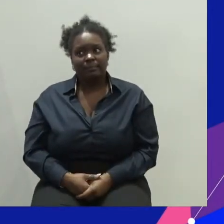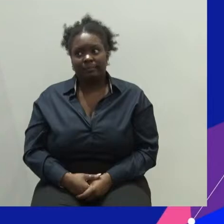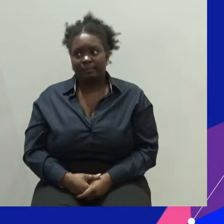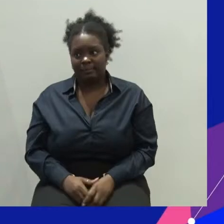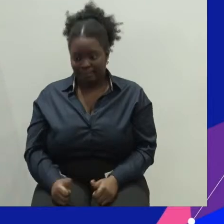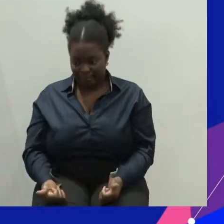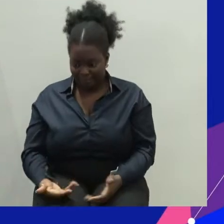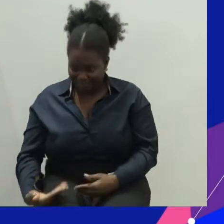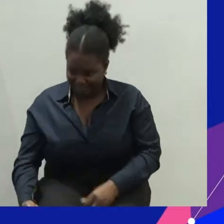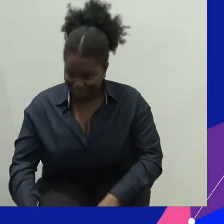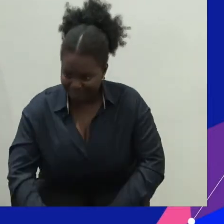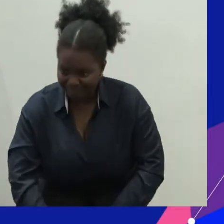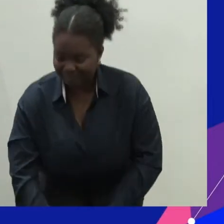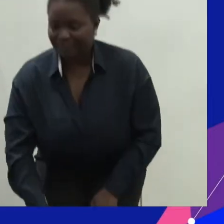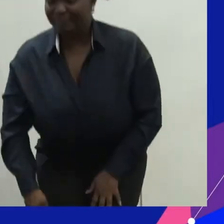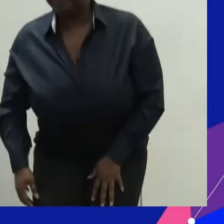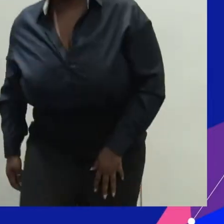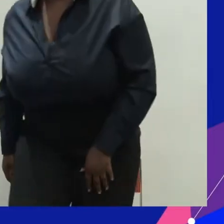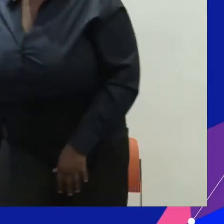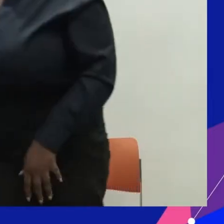Yeah.